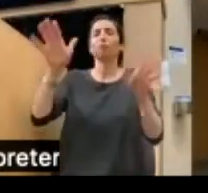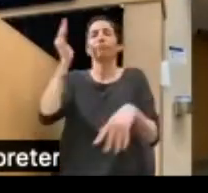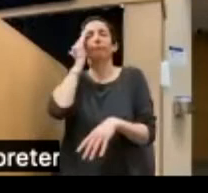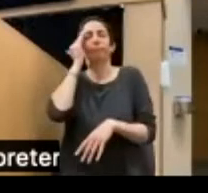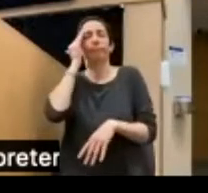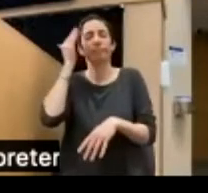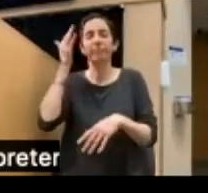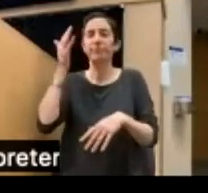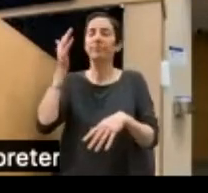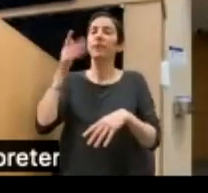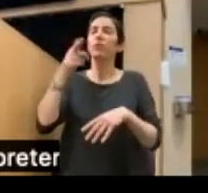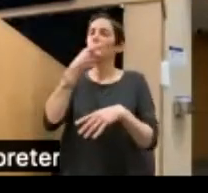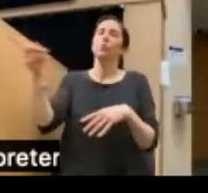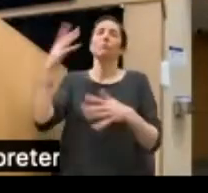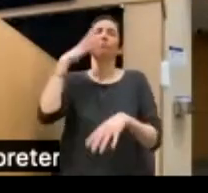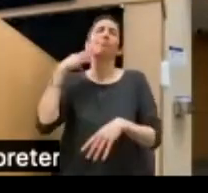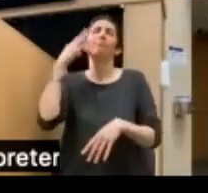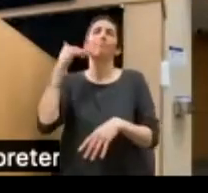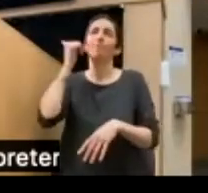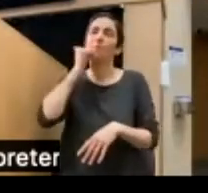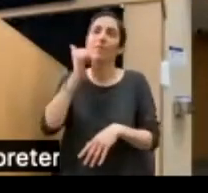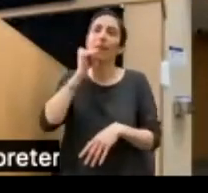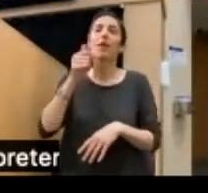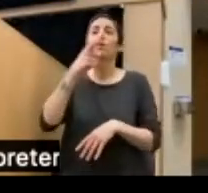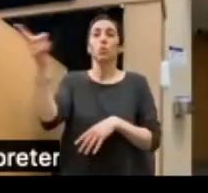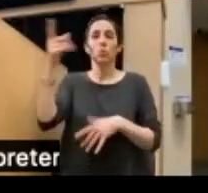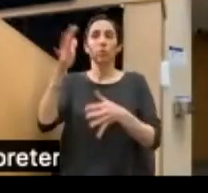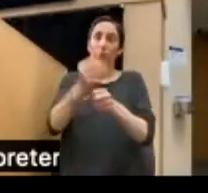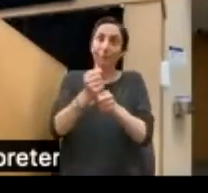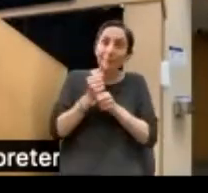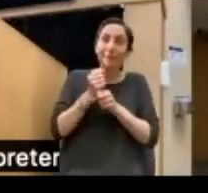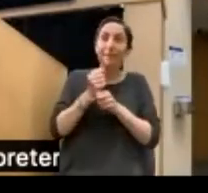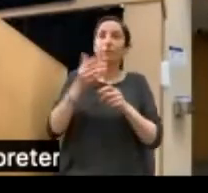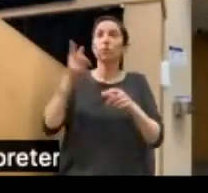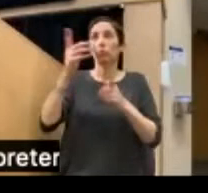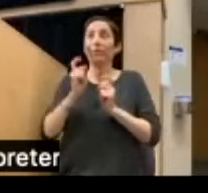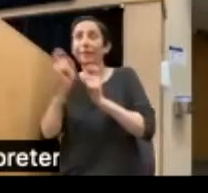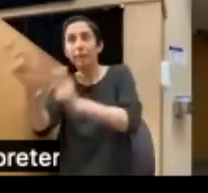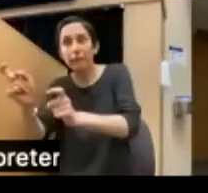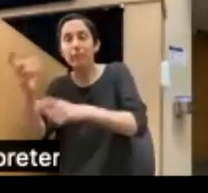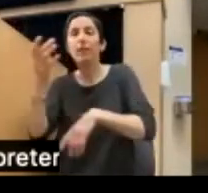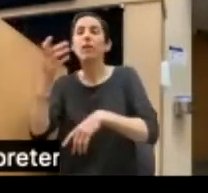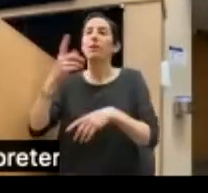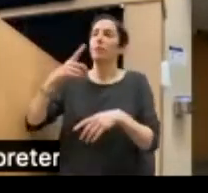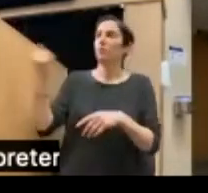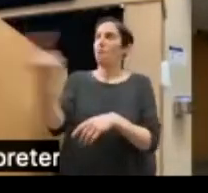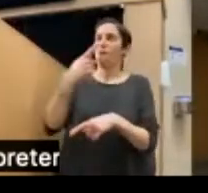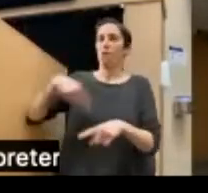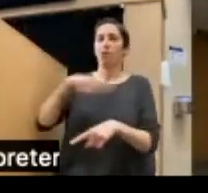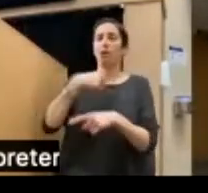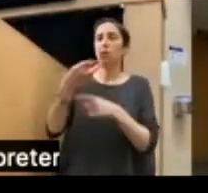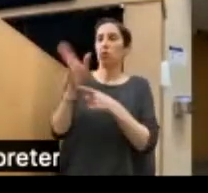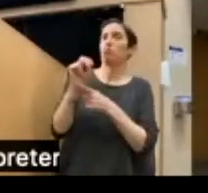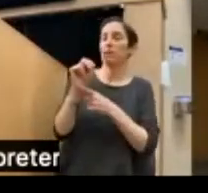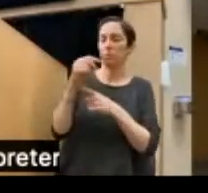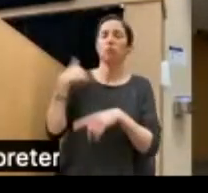you have lived it. You have given it, you have received it all of us as human beings have experienced